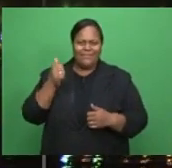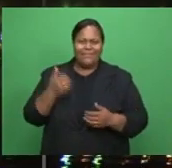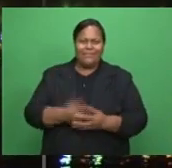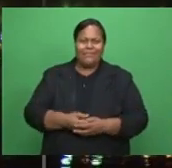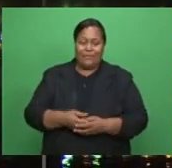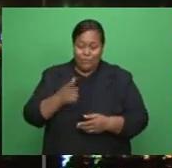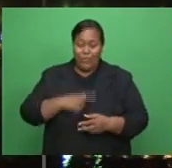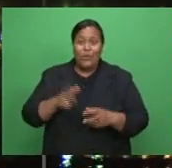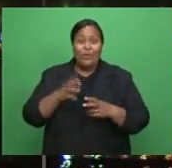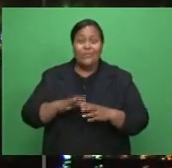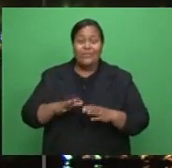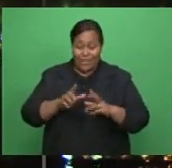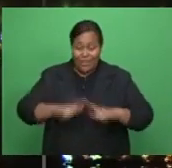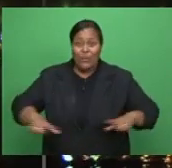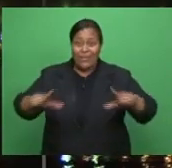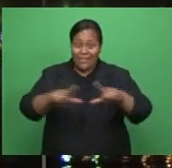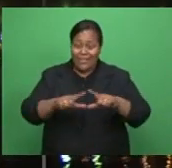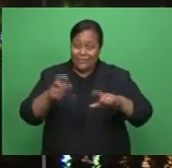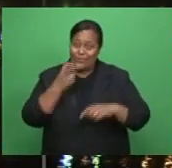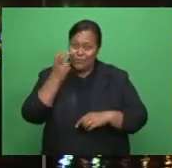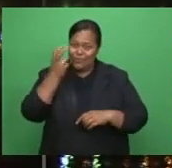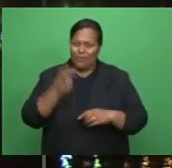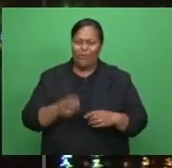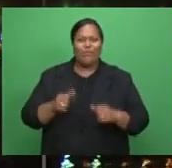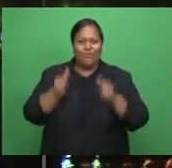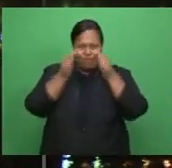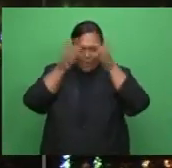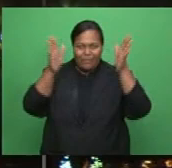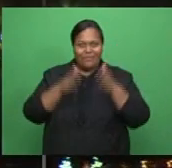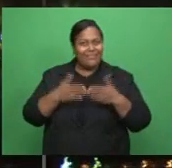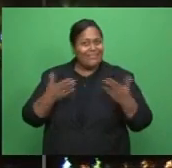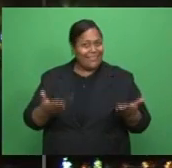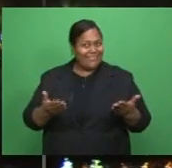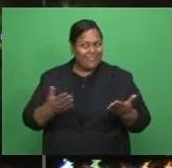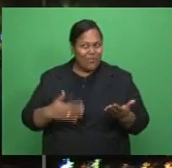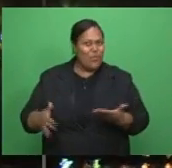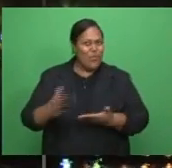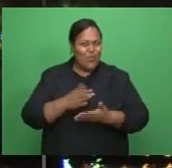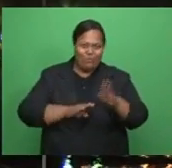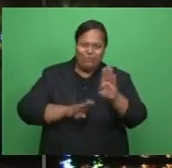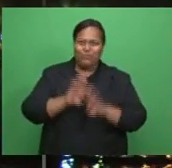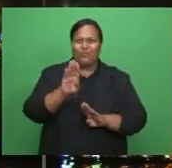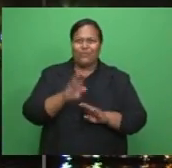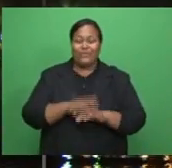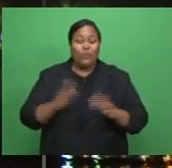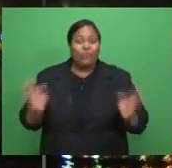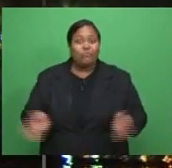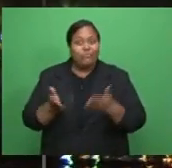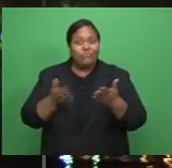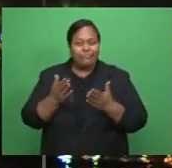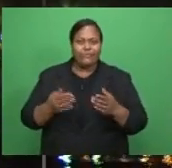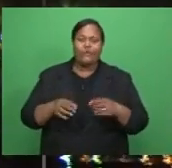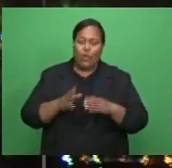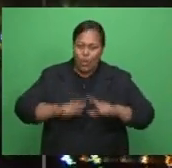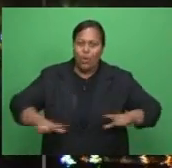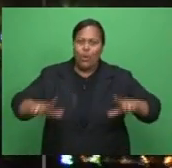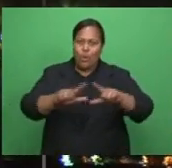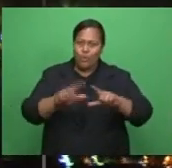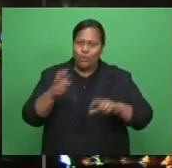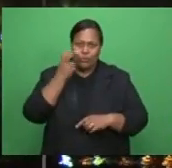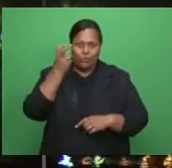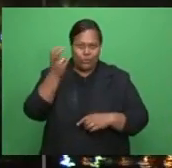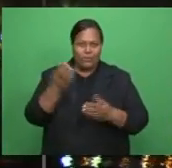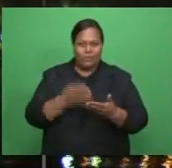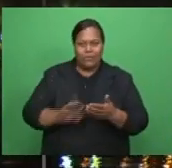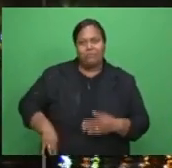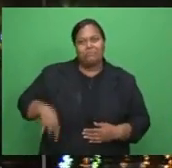gaining popularity. The Fiji Hotel and Tourism Association says promoting local tourism at affordable rates is receiving